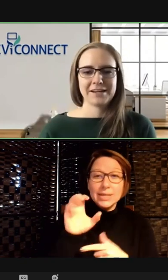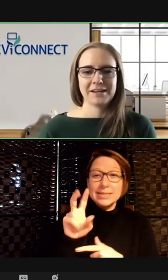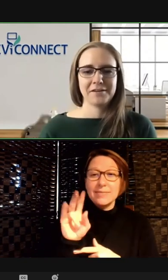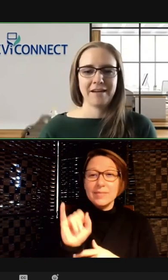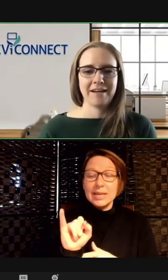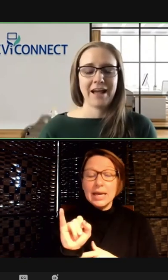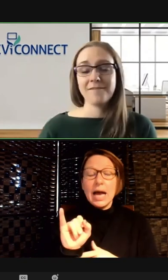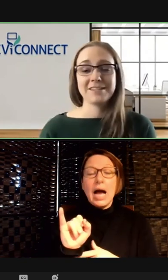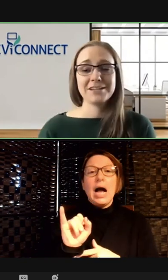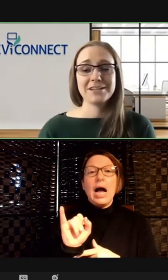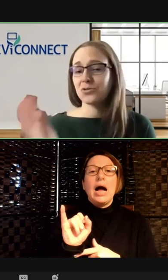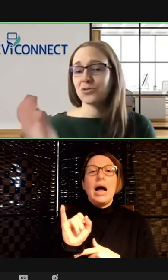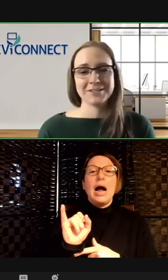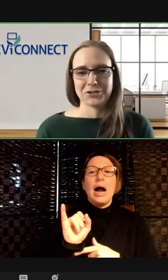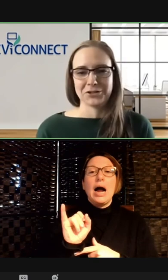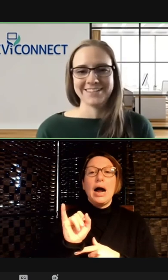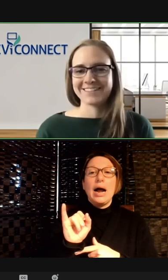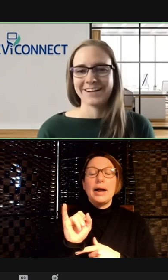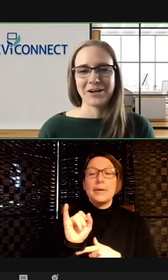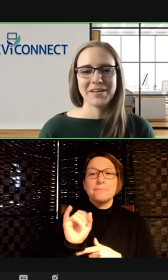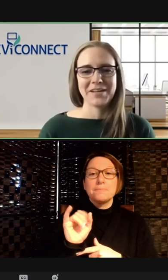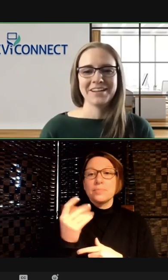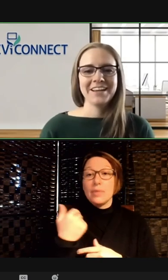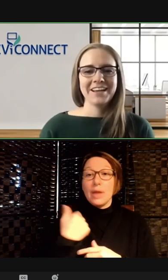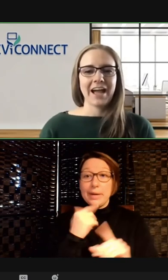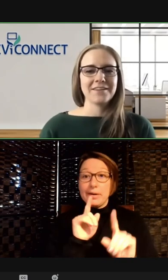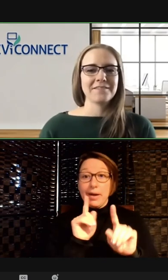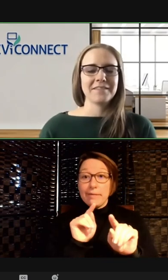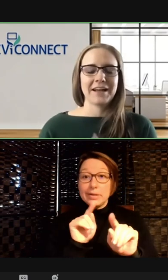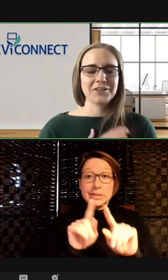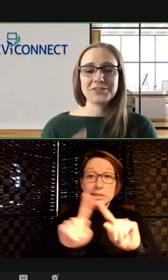several names on here that I've attended your sessions,